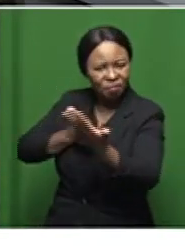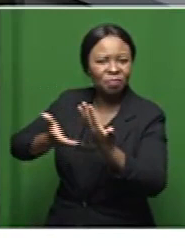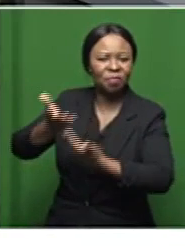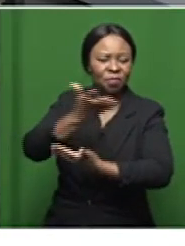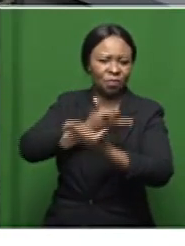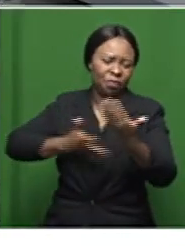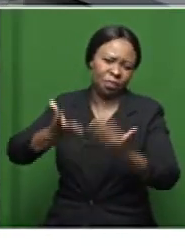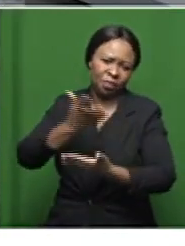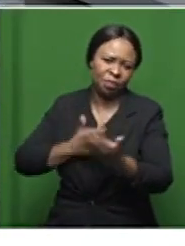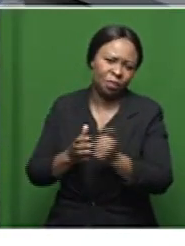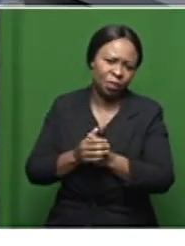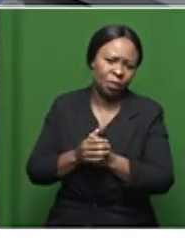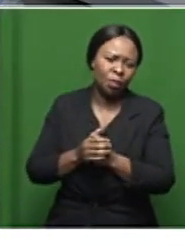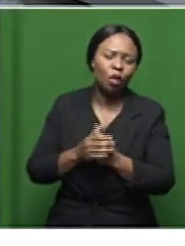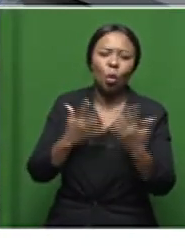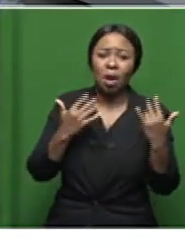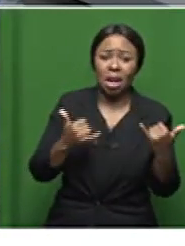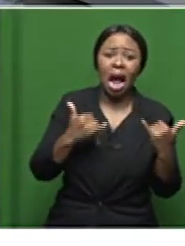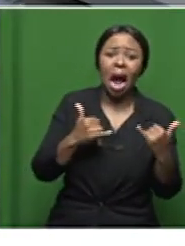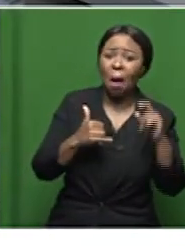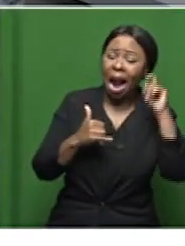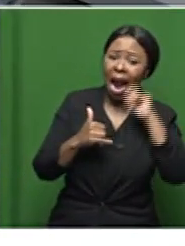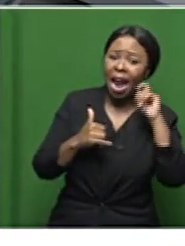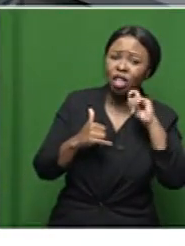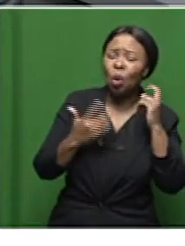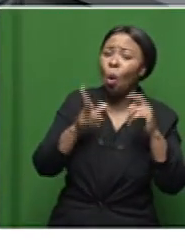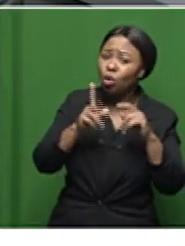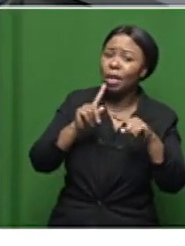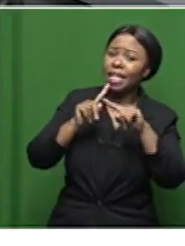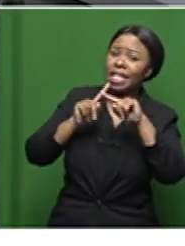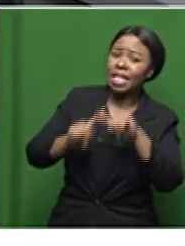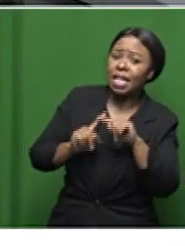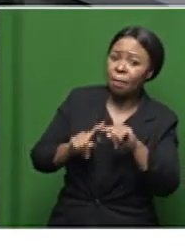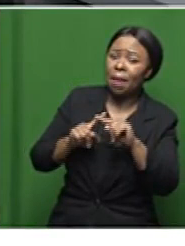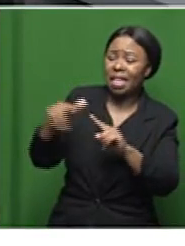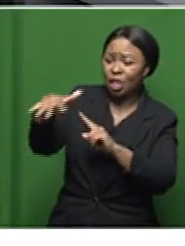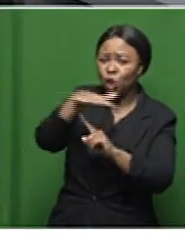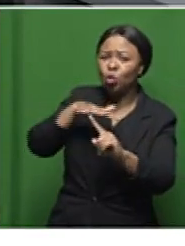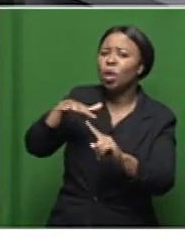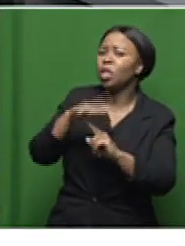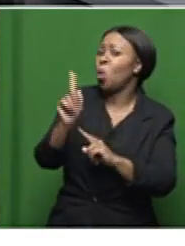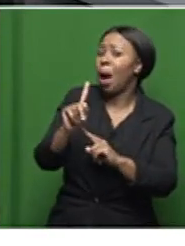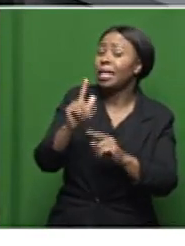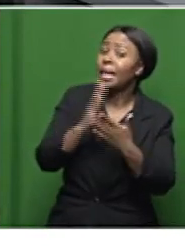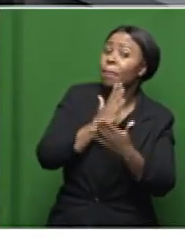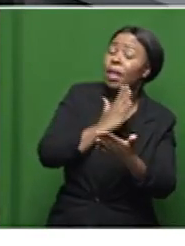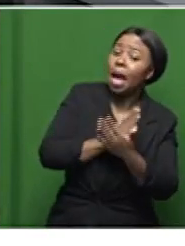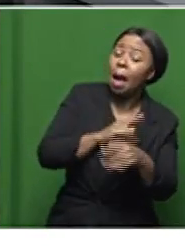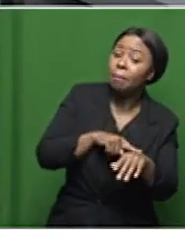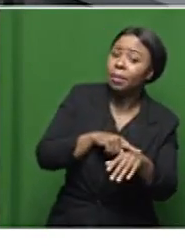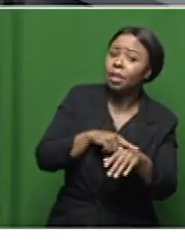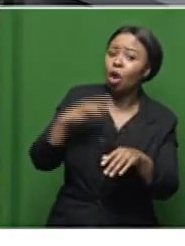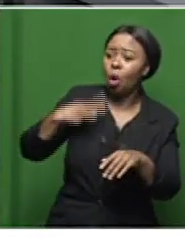say sometimes they're not, of age, I mean, it also depends on their circumstances as well. Sometimes these young girls find themselves